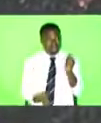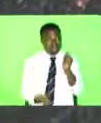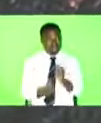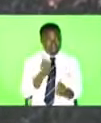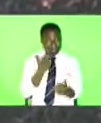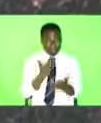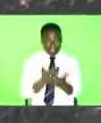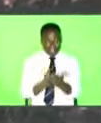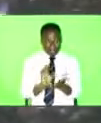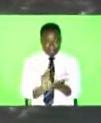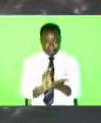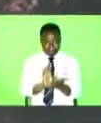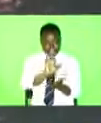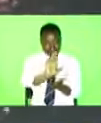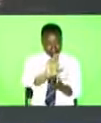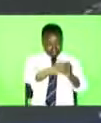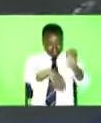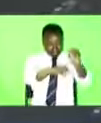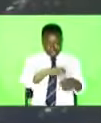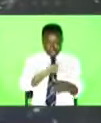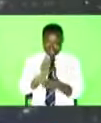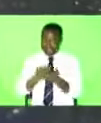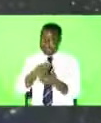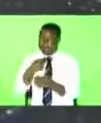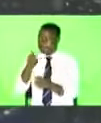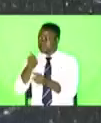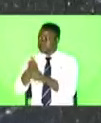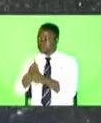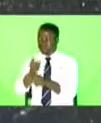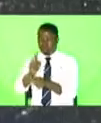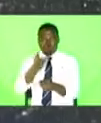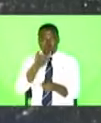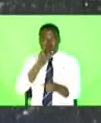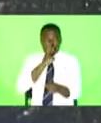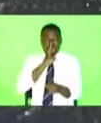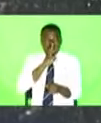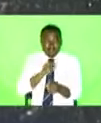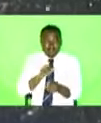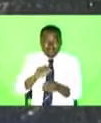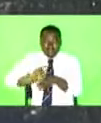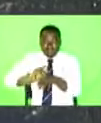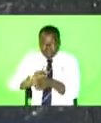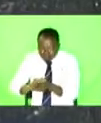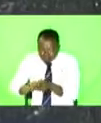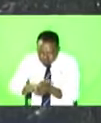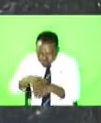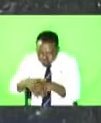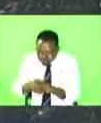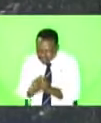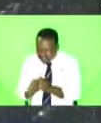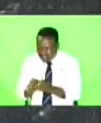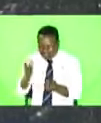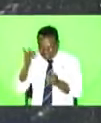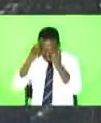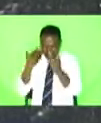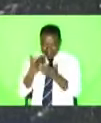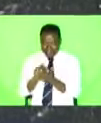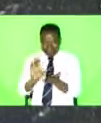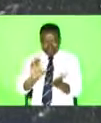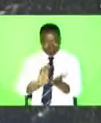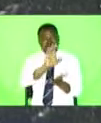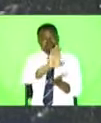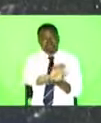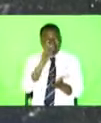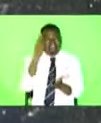offering, some pastors will have to wash your feet with oil. Where from all this?